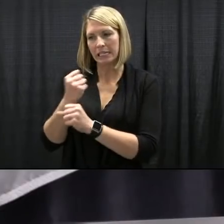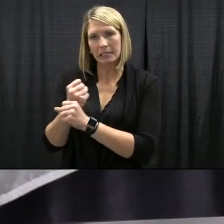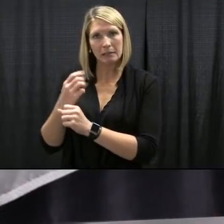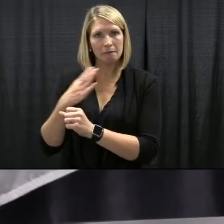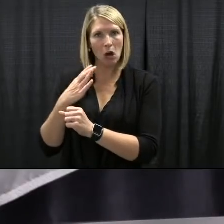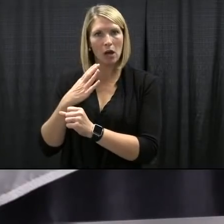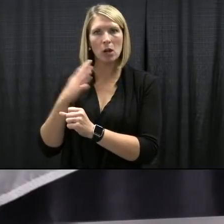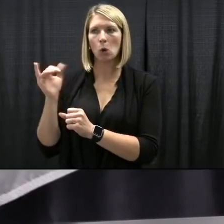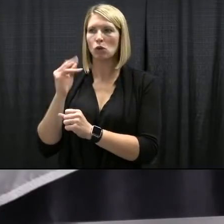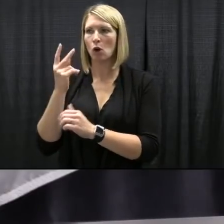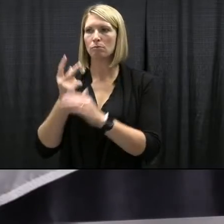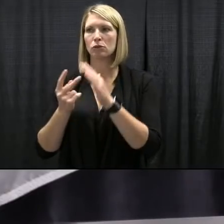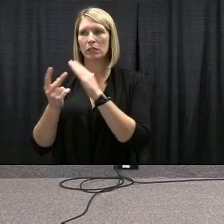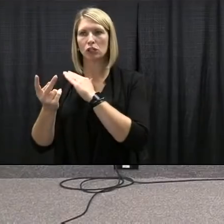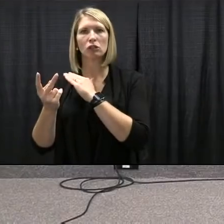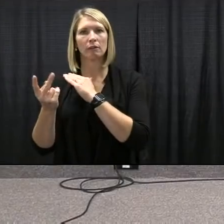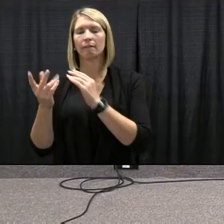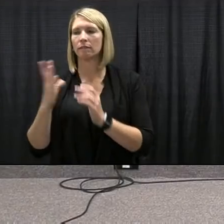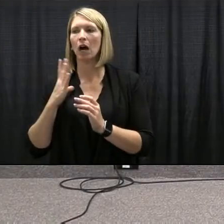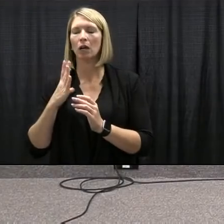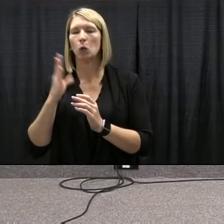future.